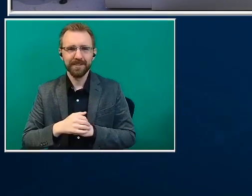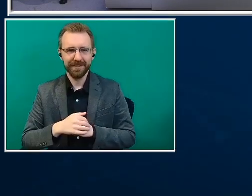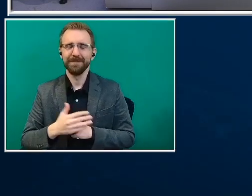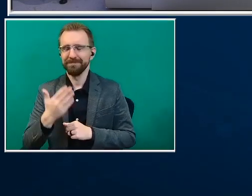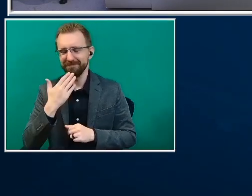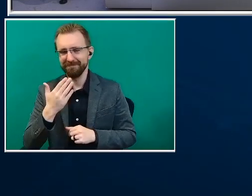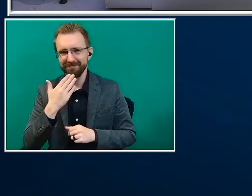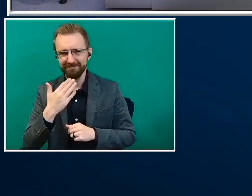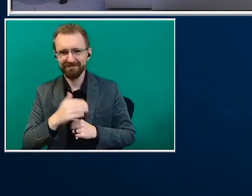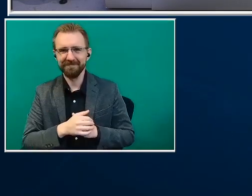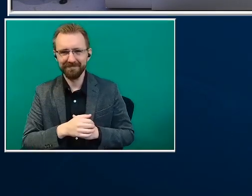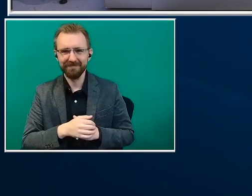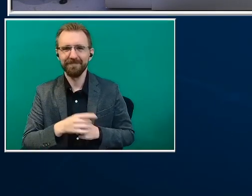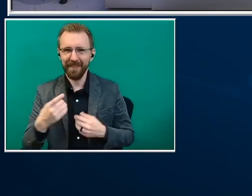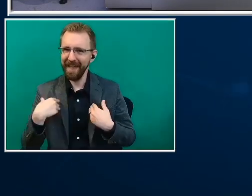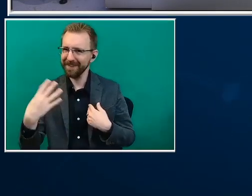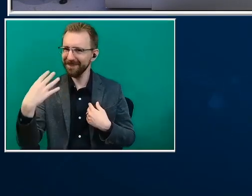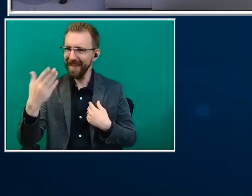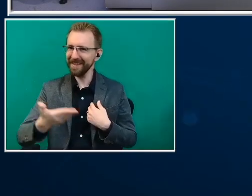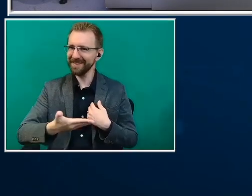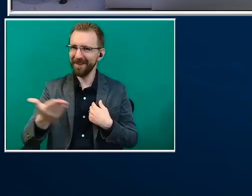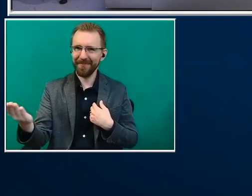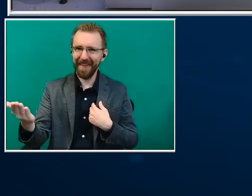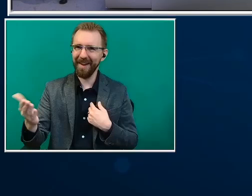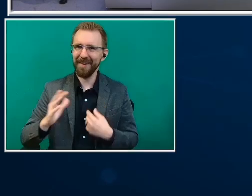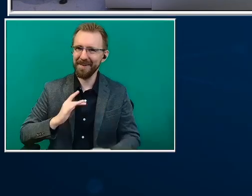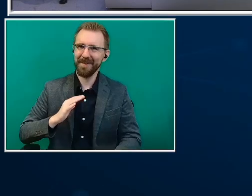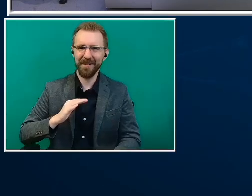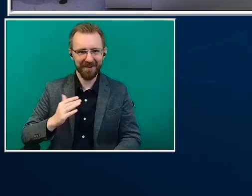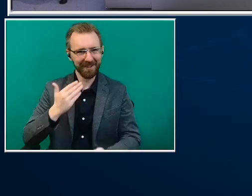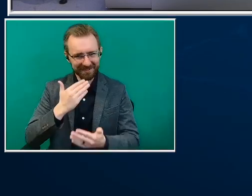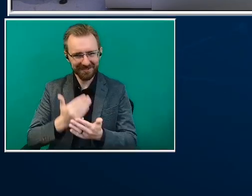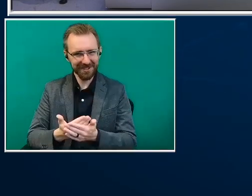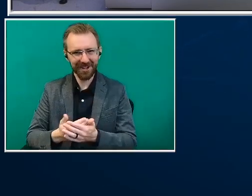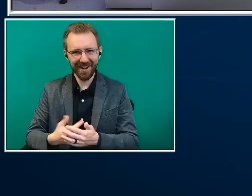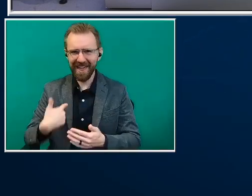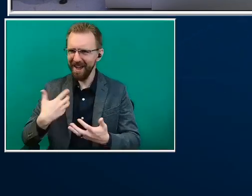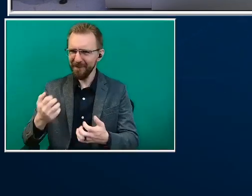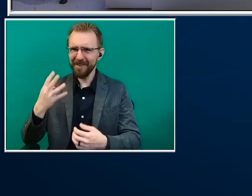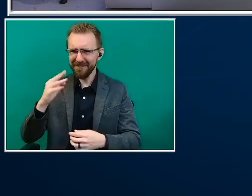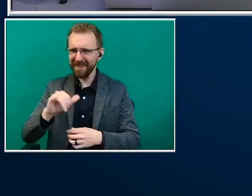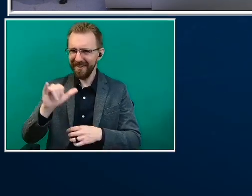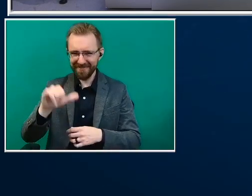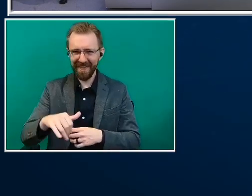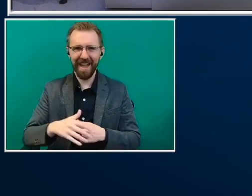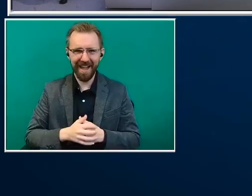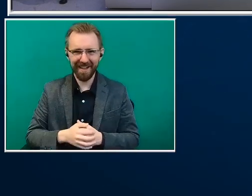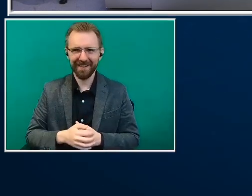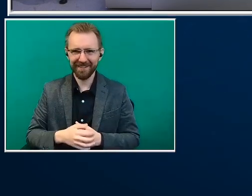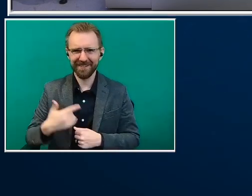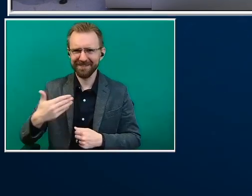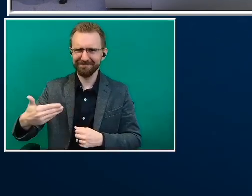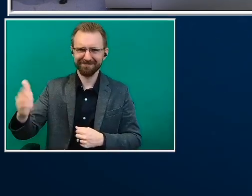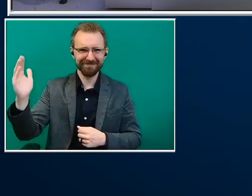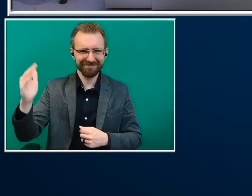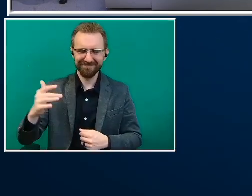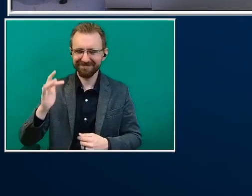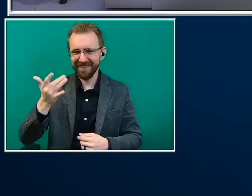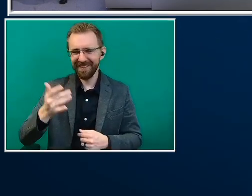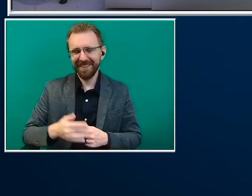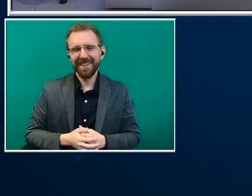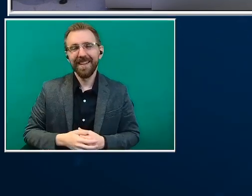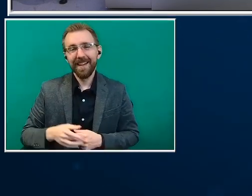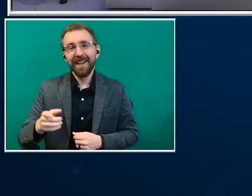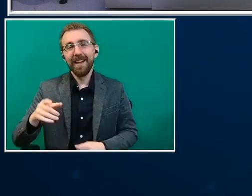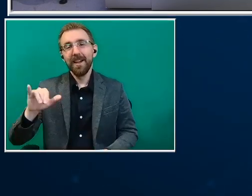has fans out there. Man, that's pretty good. I don't get any fans like that. I would just tell me to bug off. I'm sure you do. Jan has a question